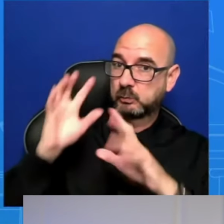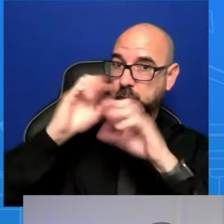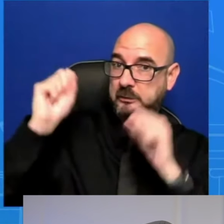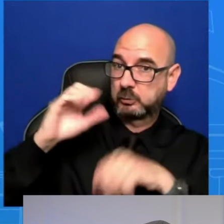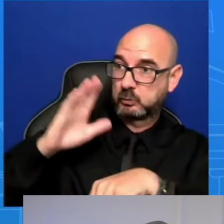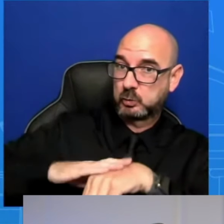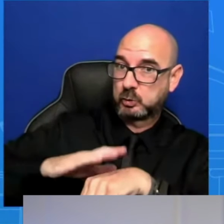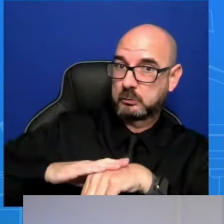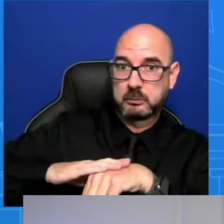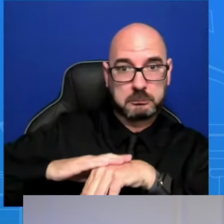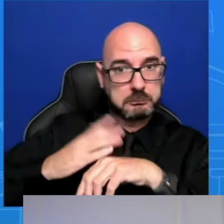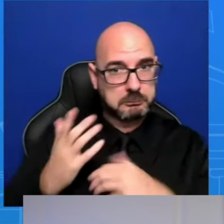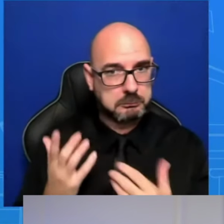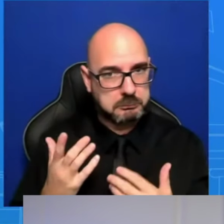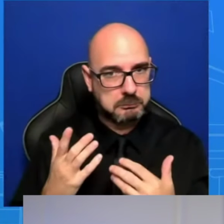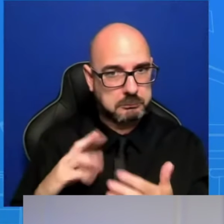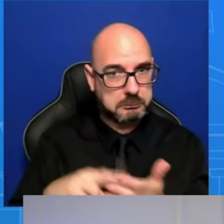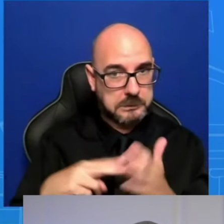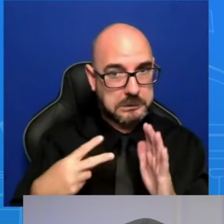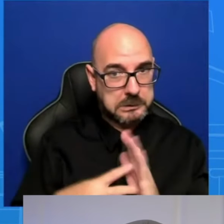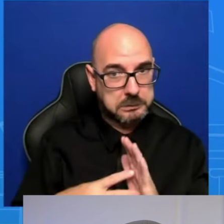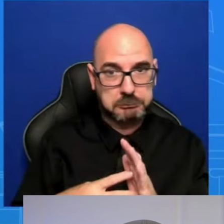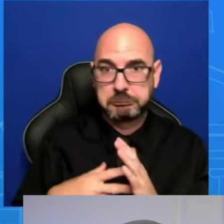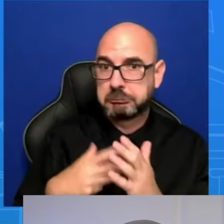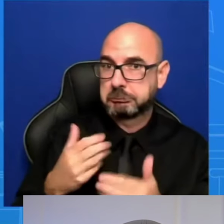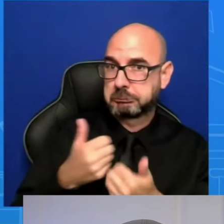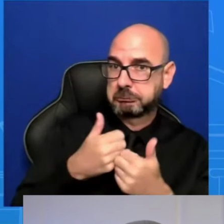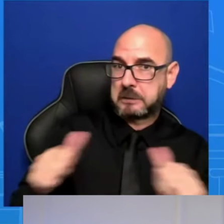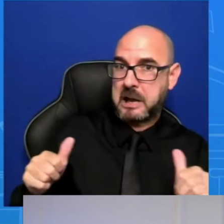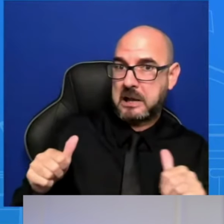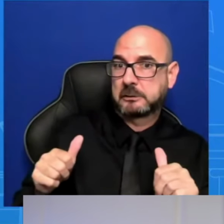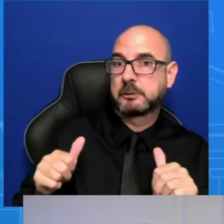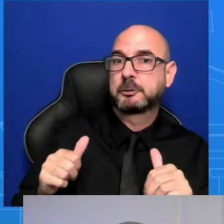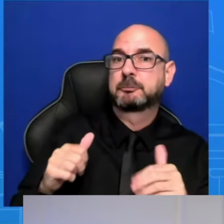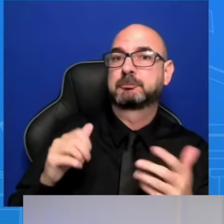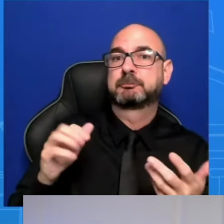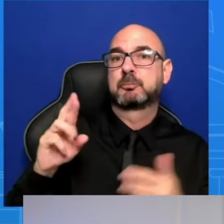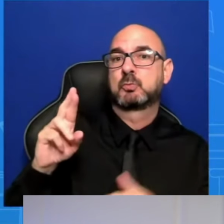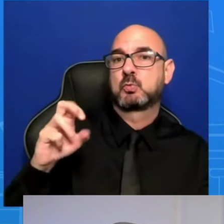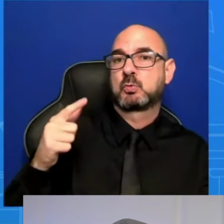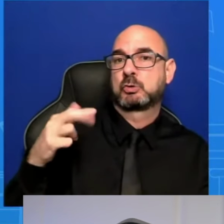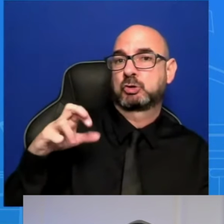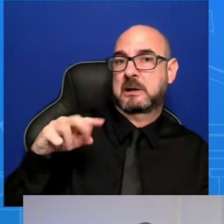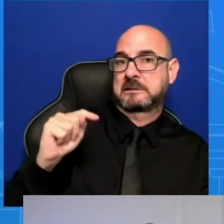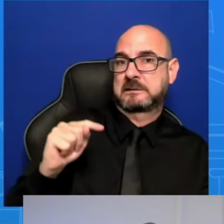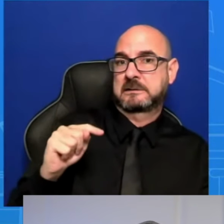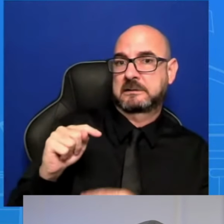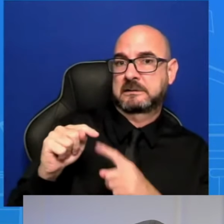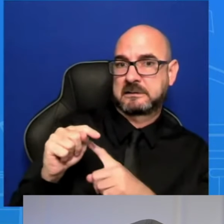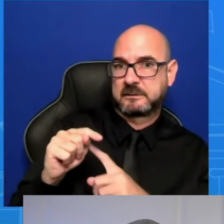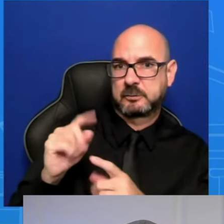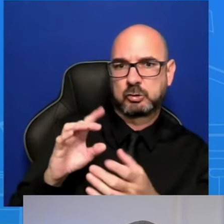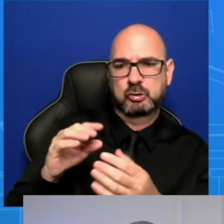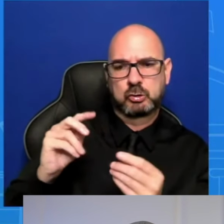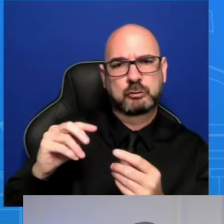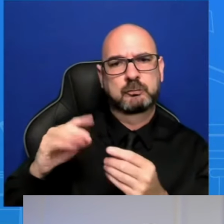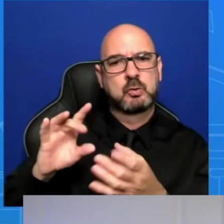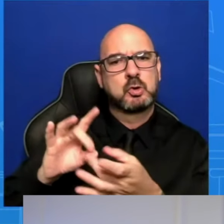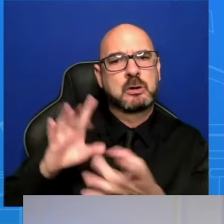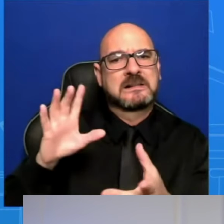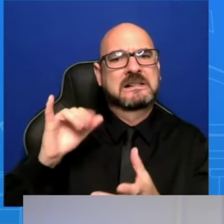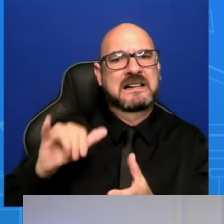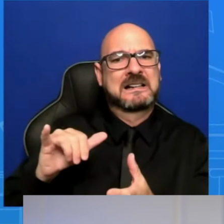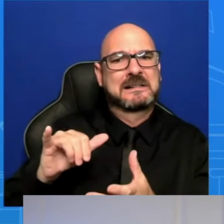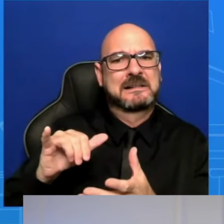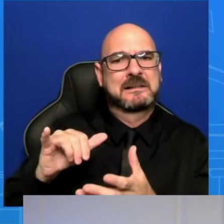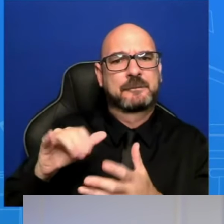of dollars for Iranian leaders during the president's administration? What unfreezing are you talking about? He unfroze